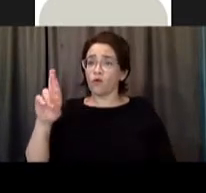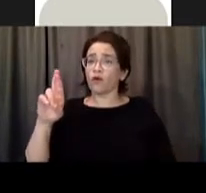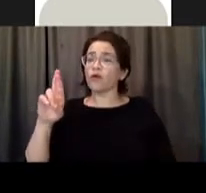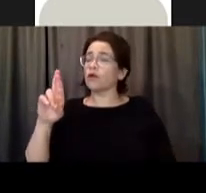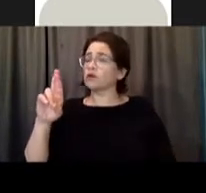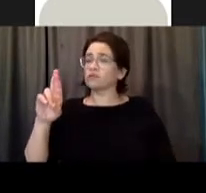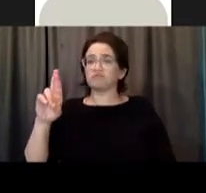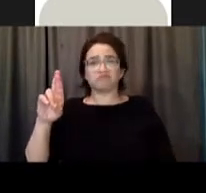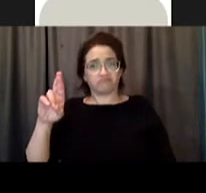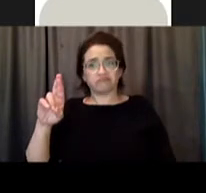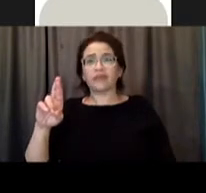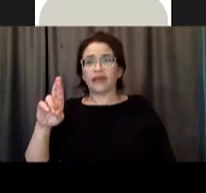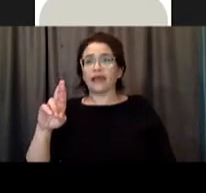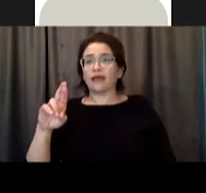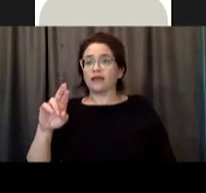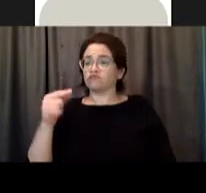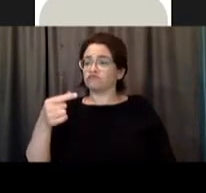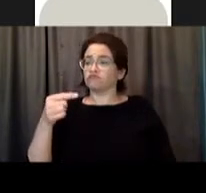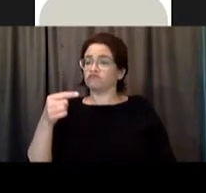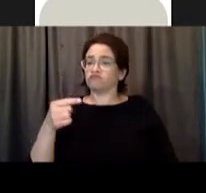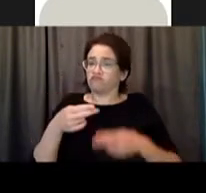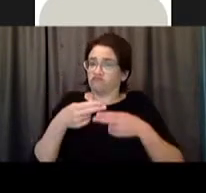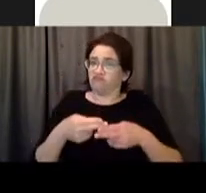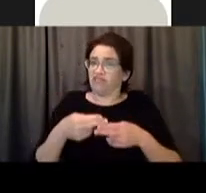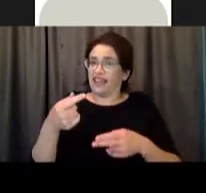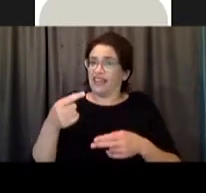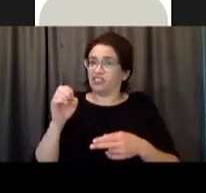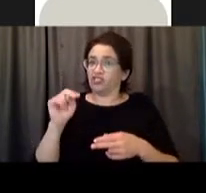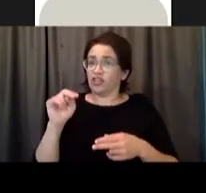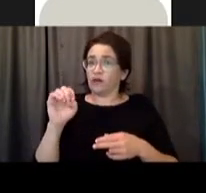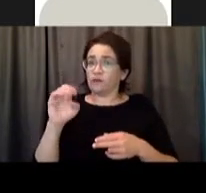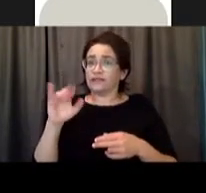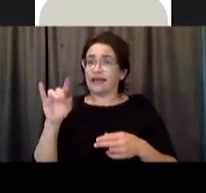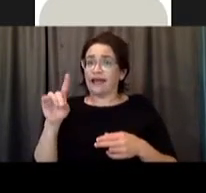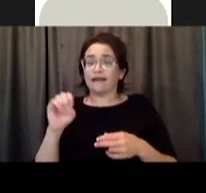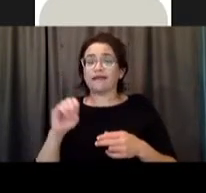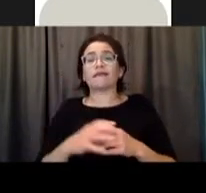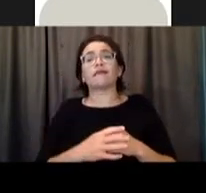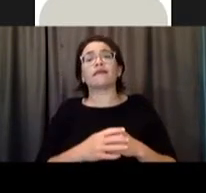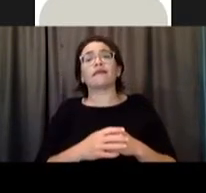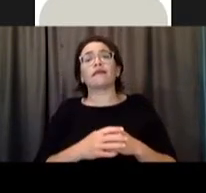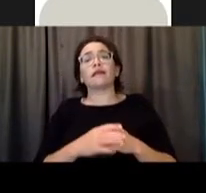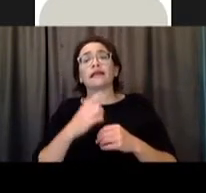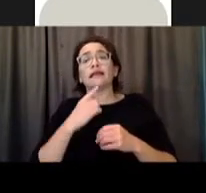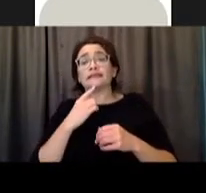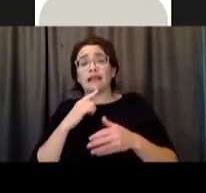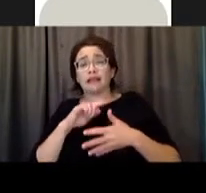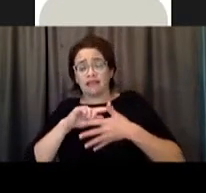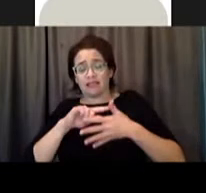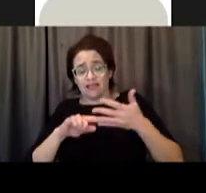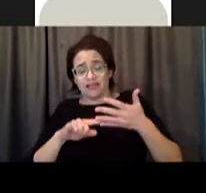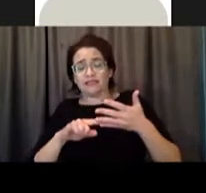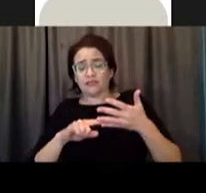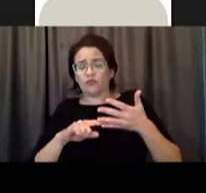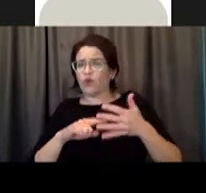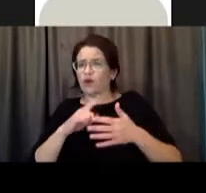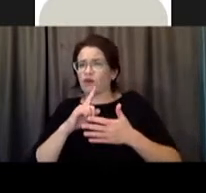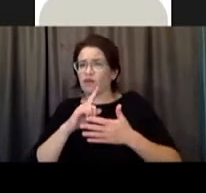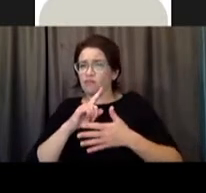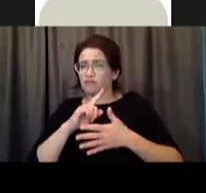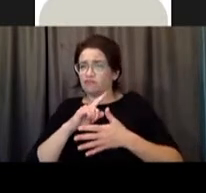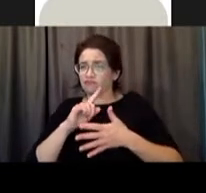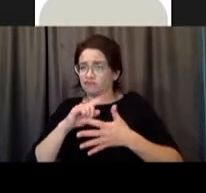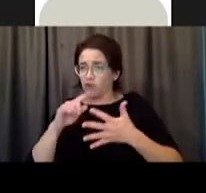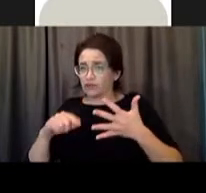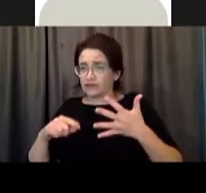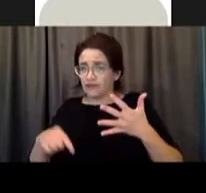convention, Lemkin considered the following items as an integral part of the genocide against Ukrainians. Starvation of